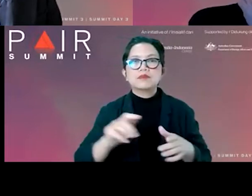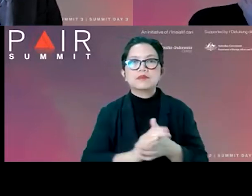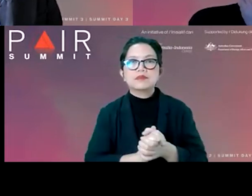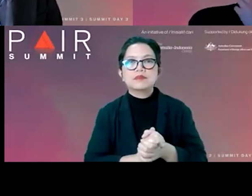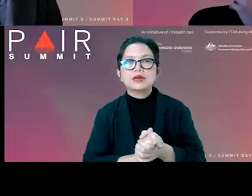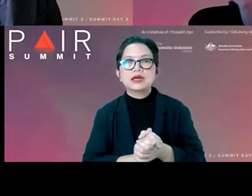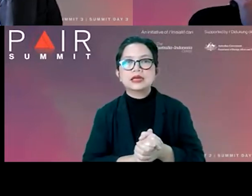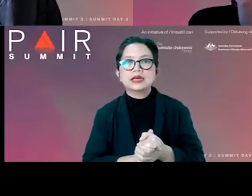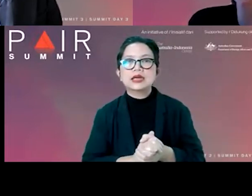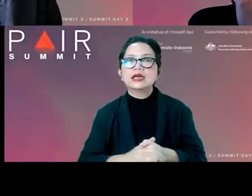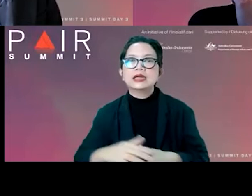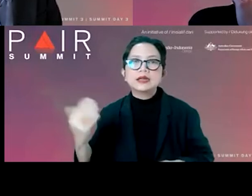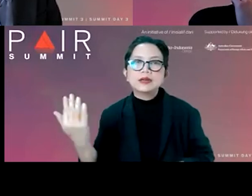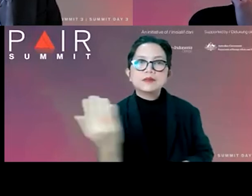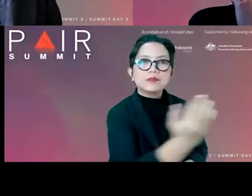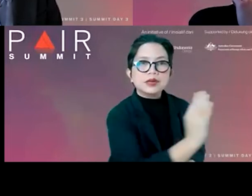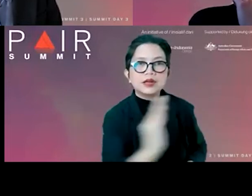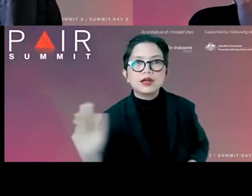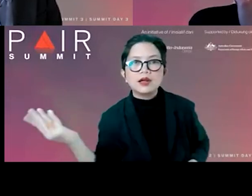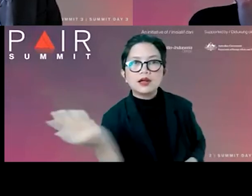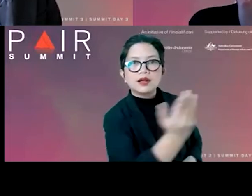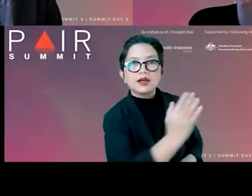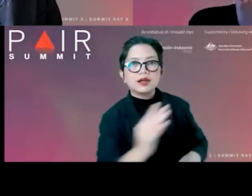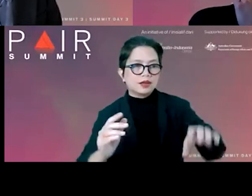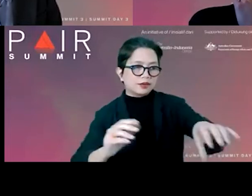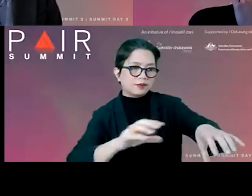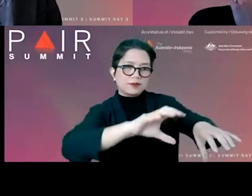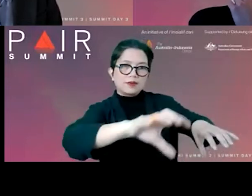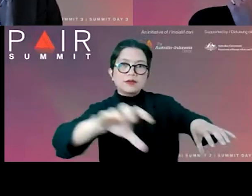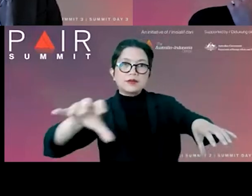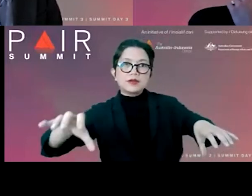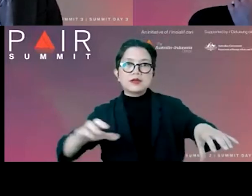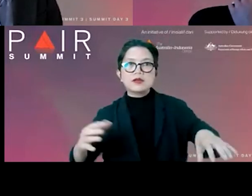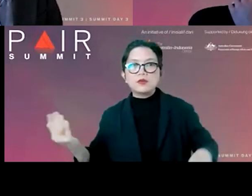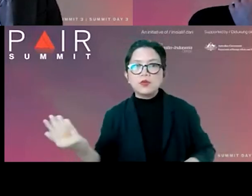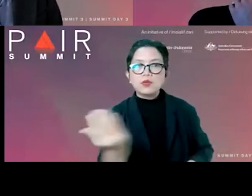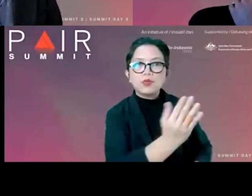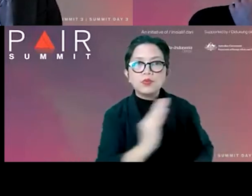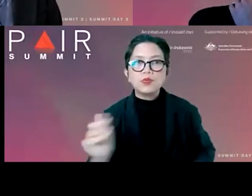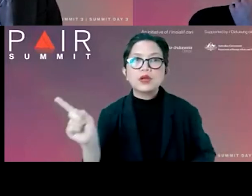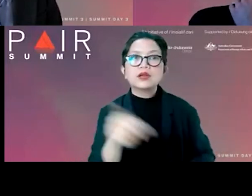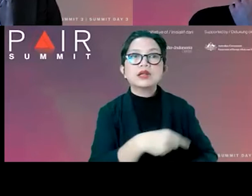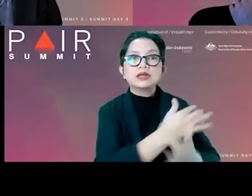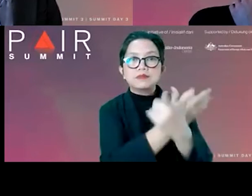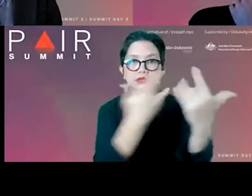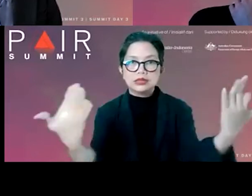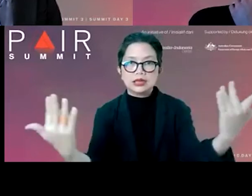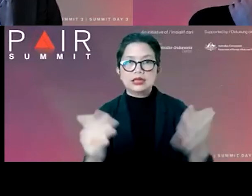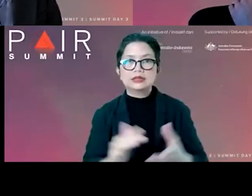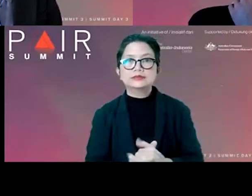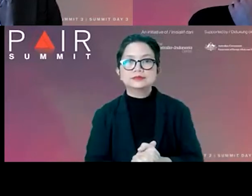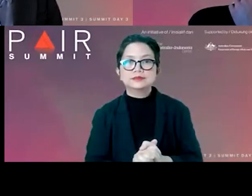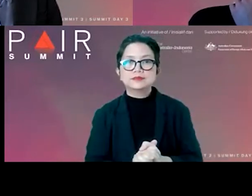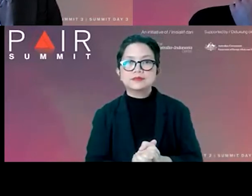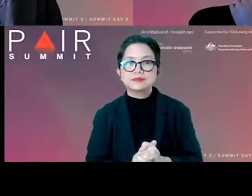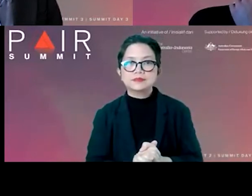area. Also, movement of people feel shortages in the workplace.